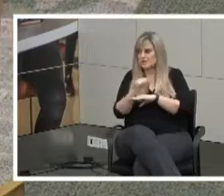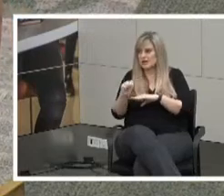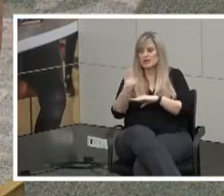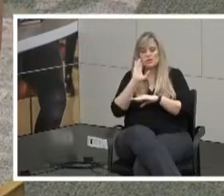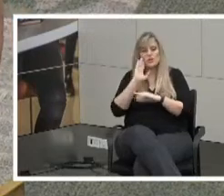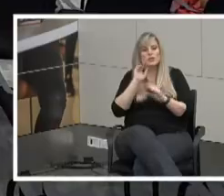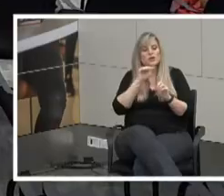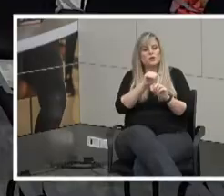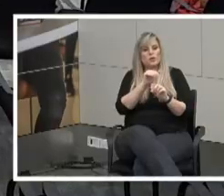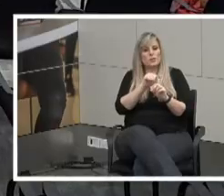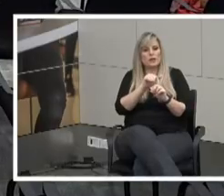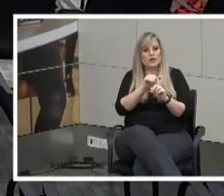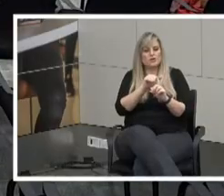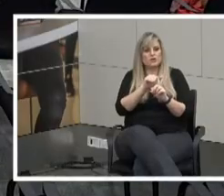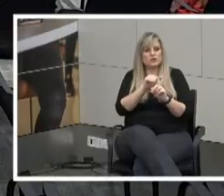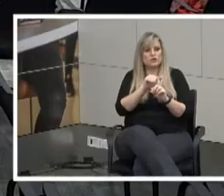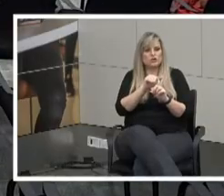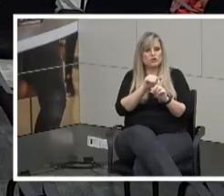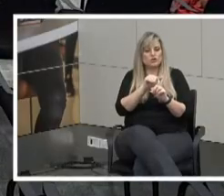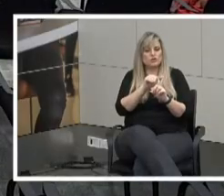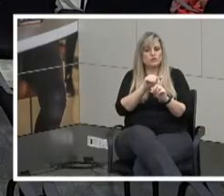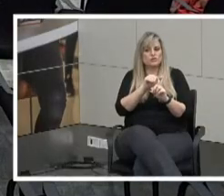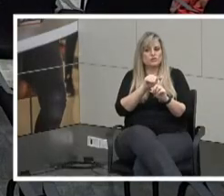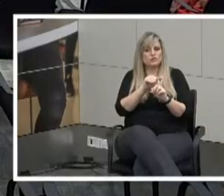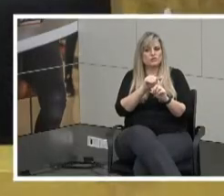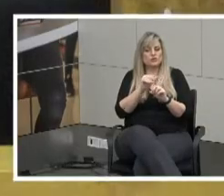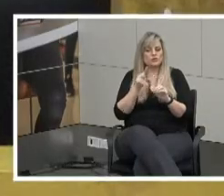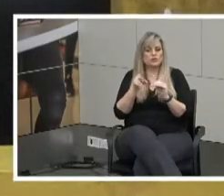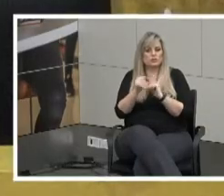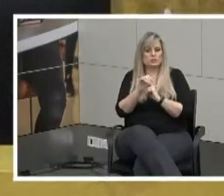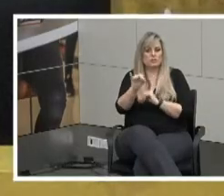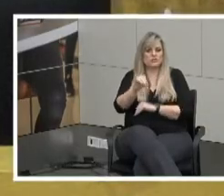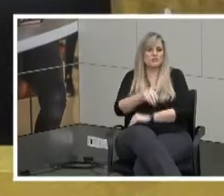St thank you ma'am thank